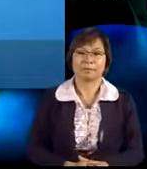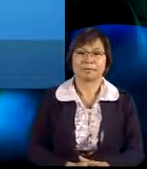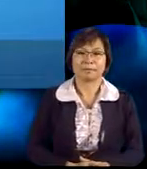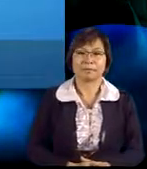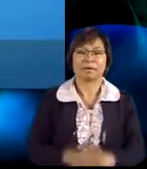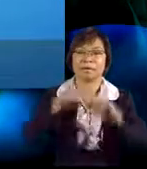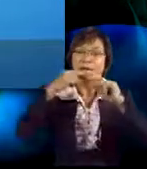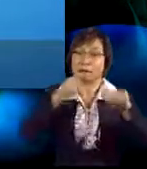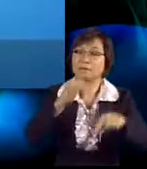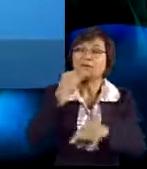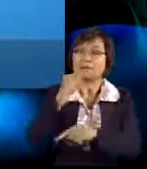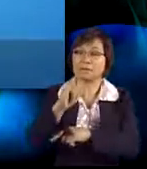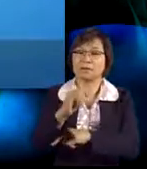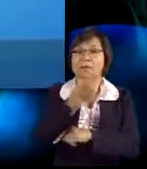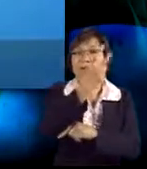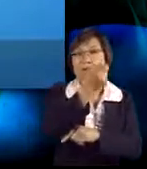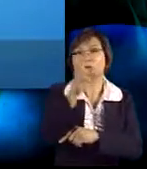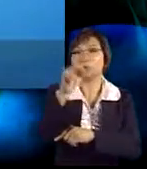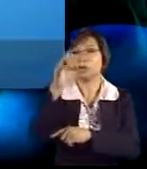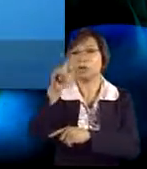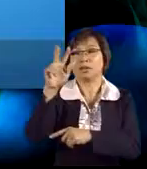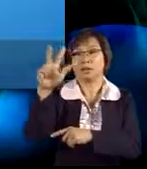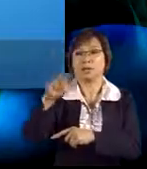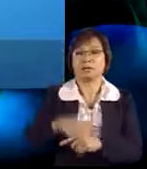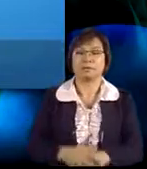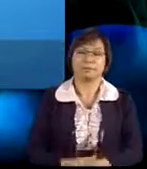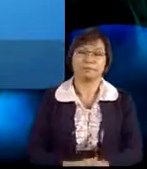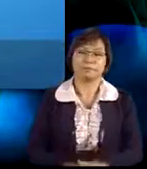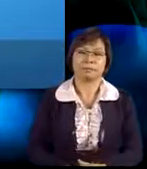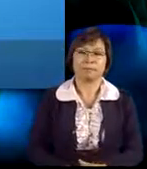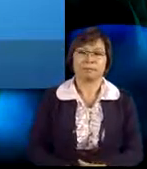The answer is 12 unit cubes.